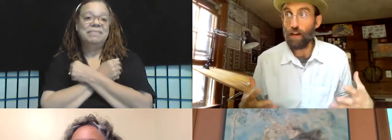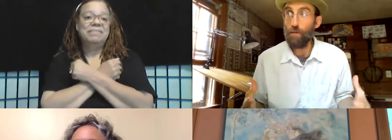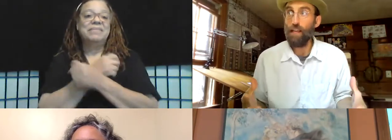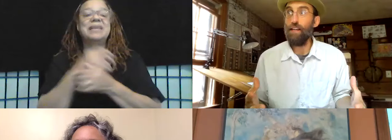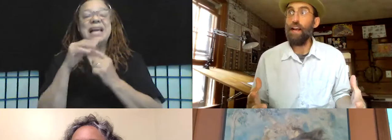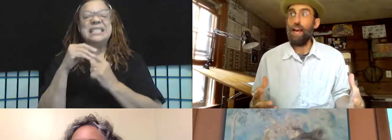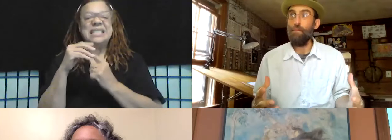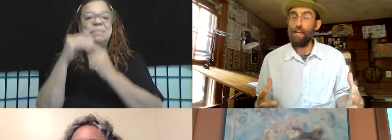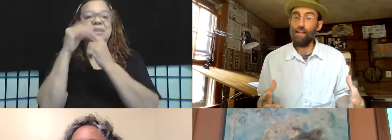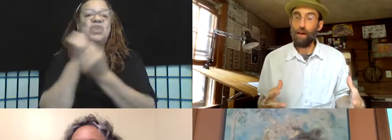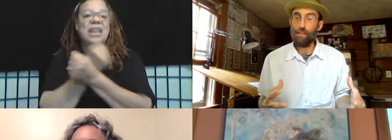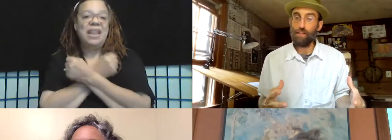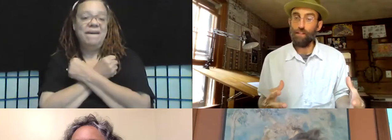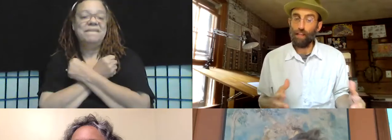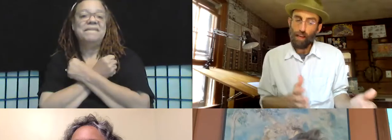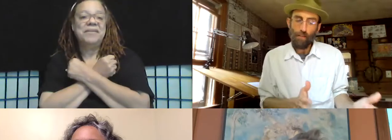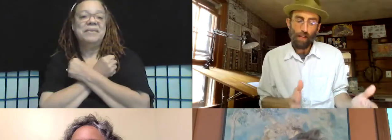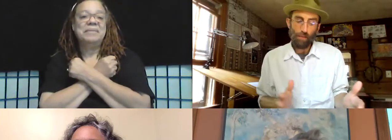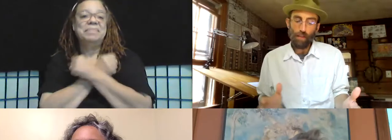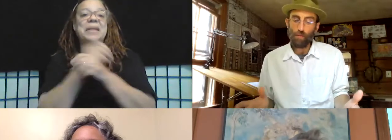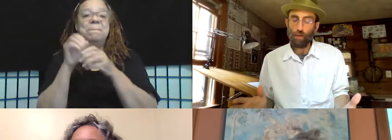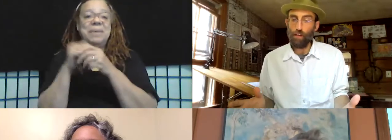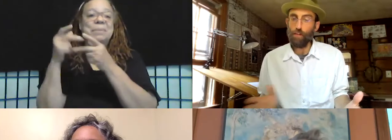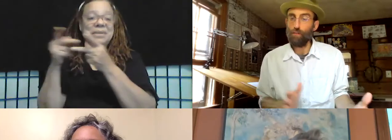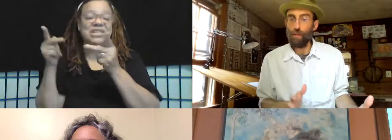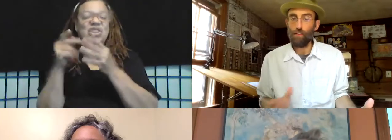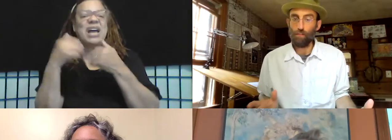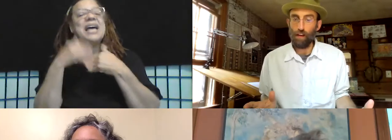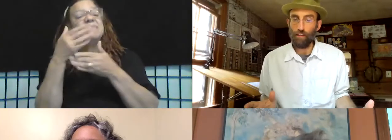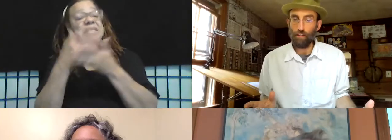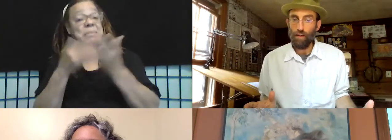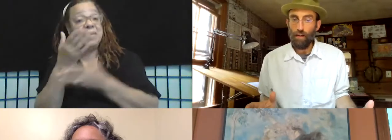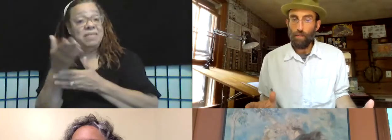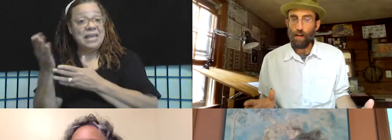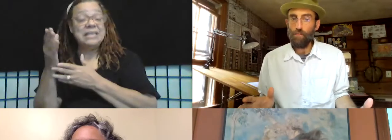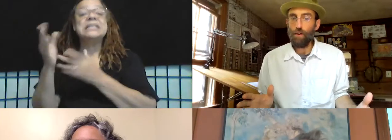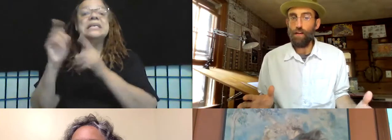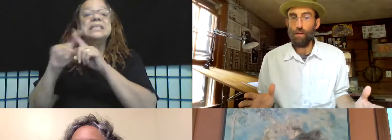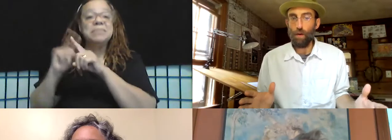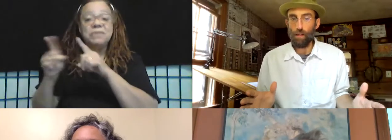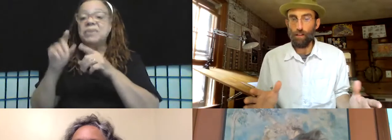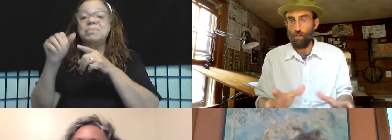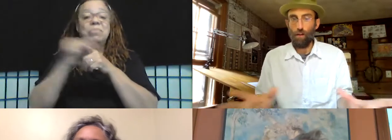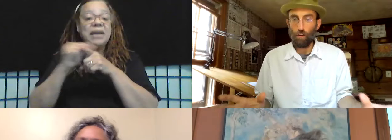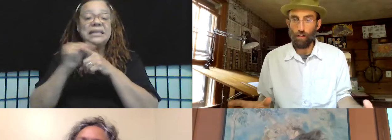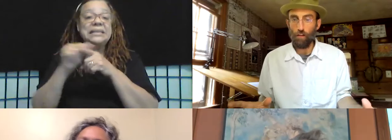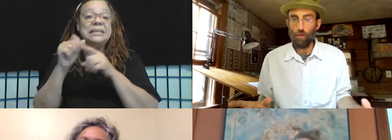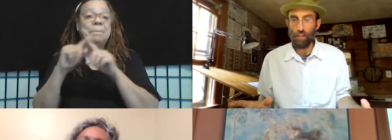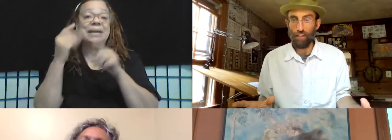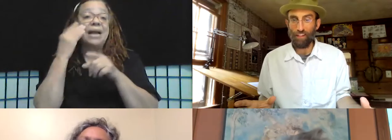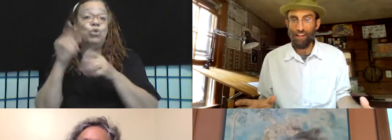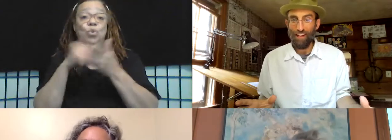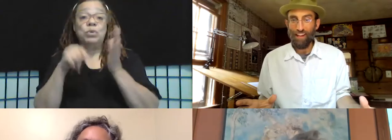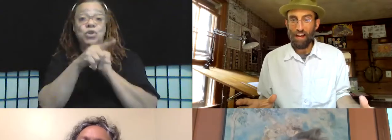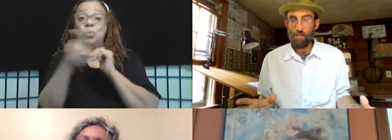especially love coming in and being in that position of like, I've got some things we're going to do, some exercises, but I have no idea what you're all going to do